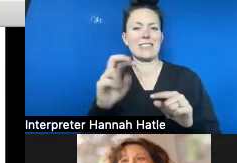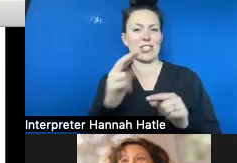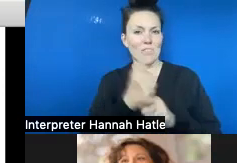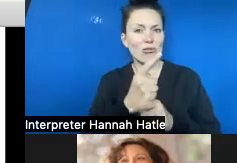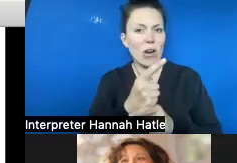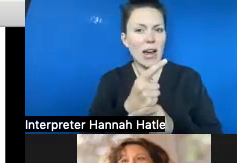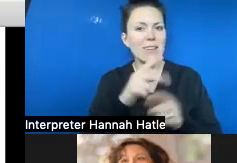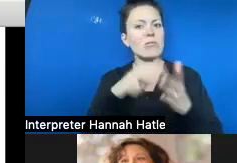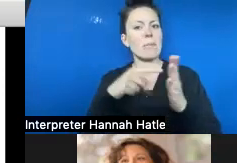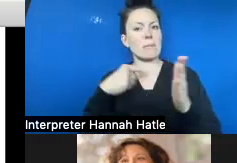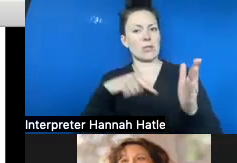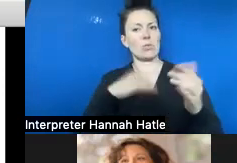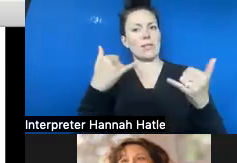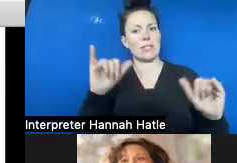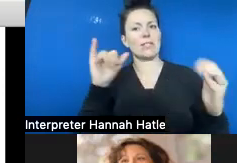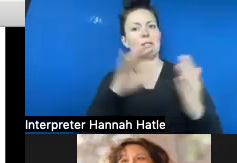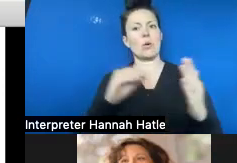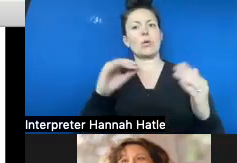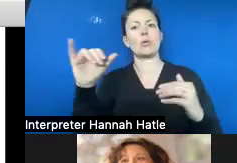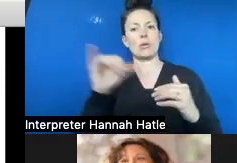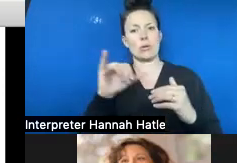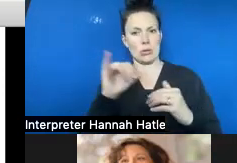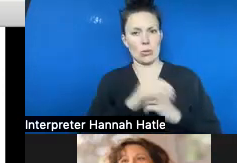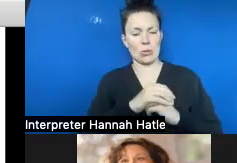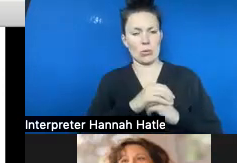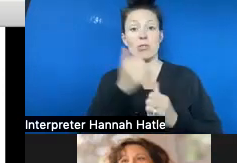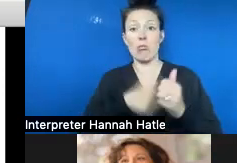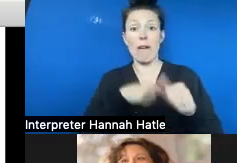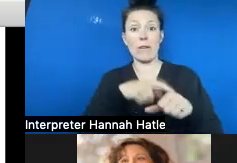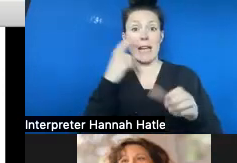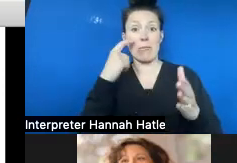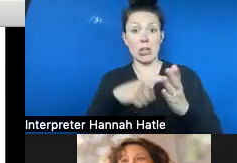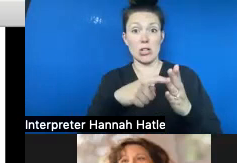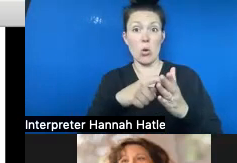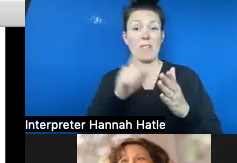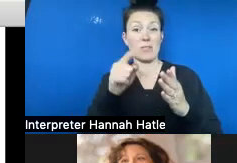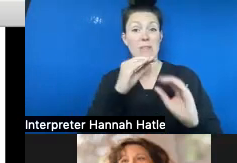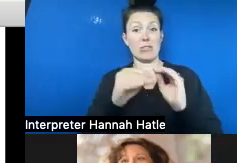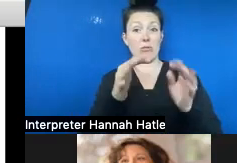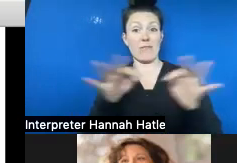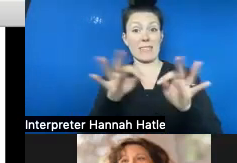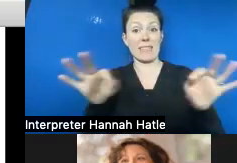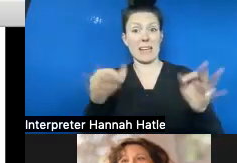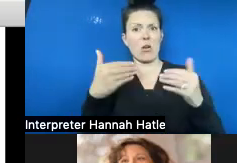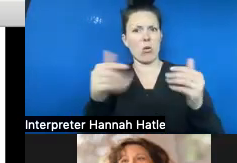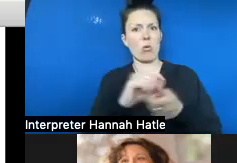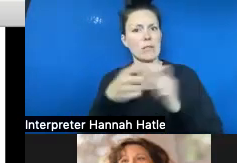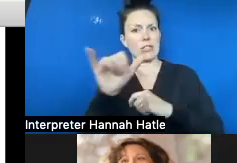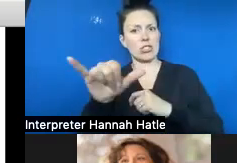still learning too and doing our best. And every time you notice it, work on it, try to do something to change it,